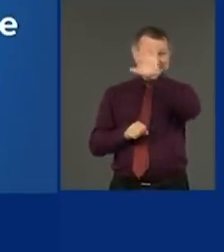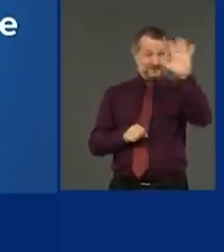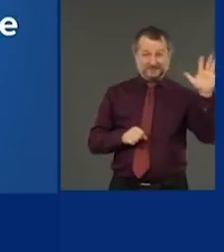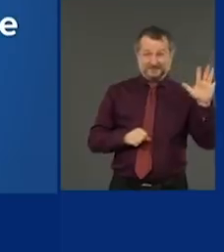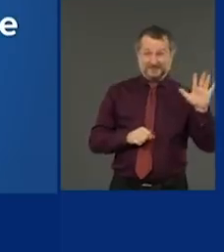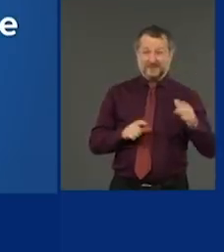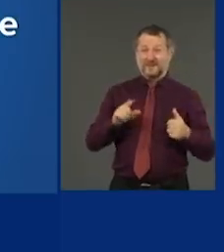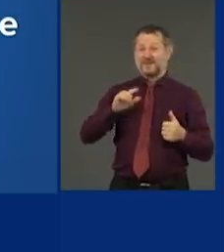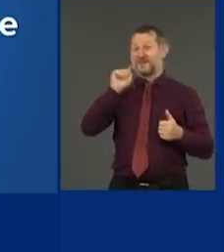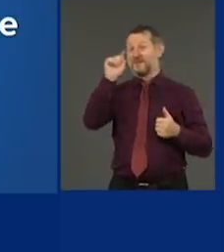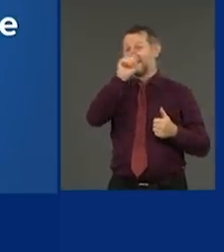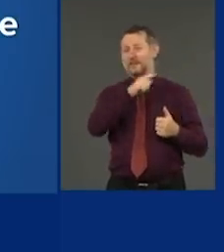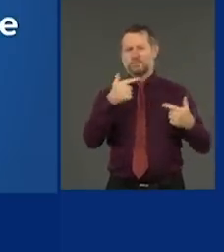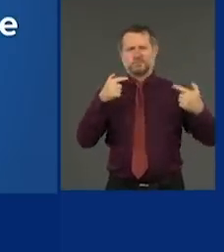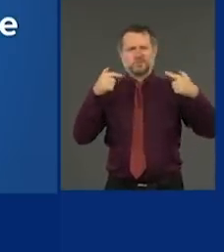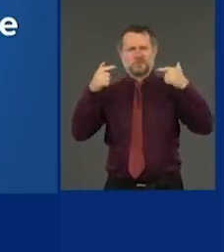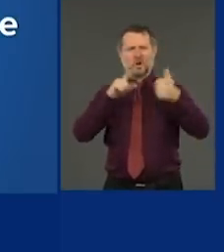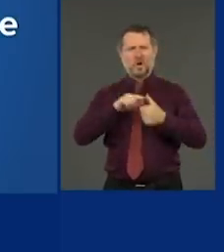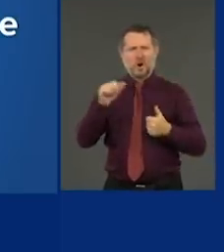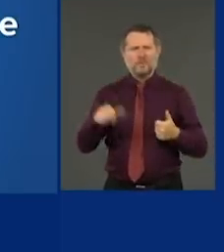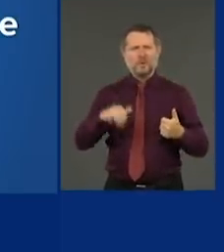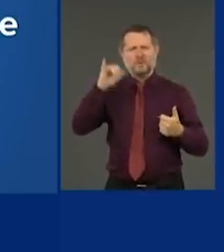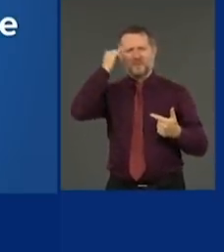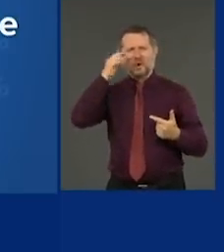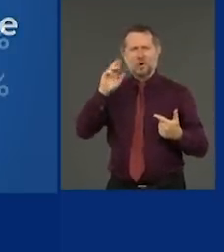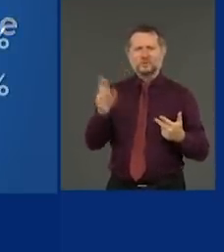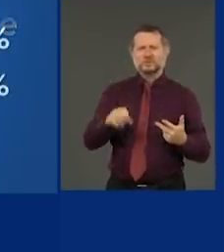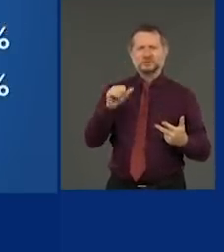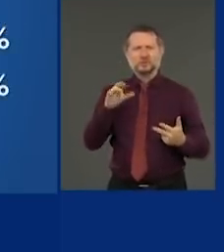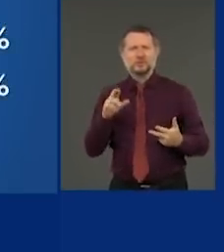shooting injuries up 70% year to date.